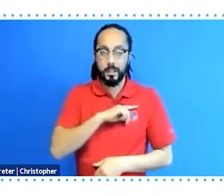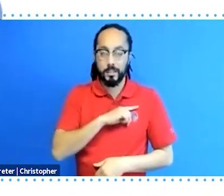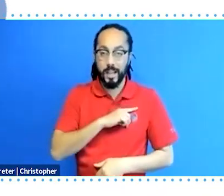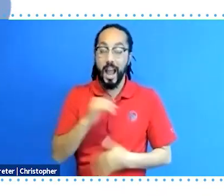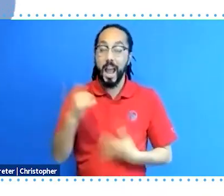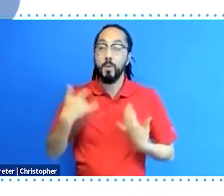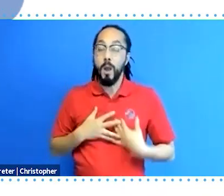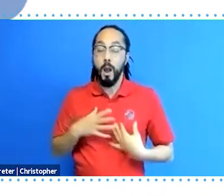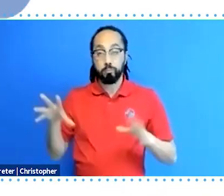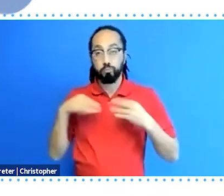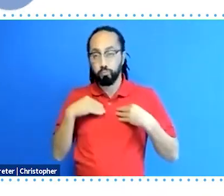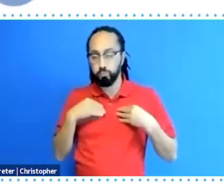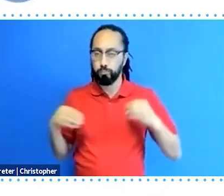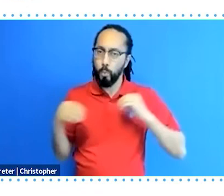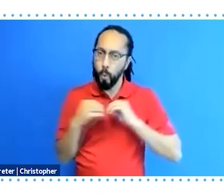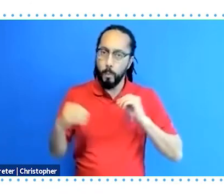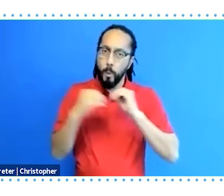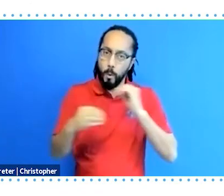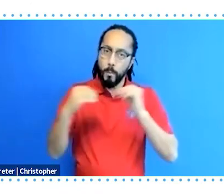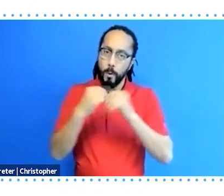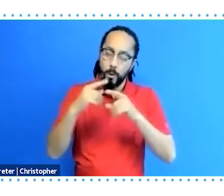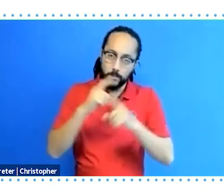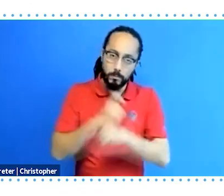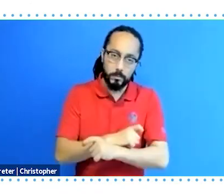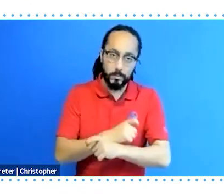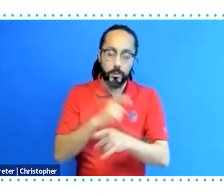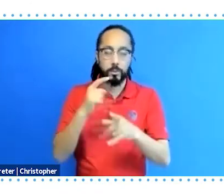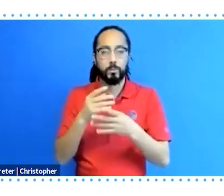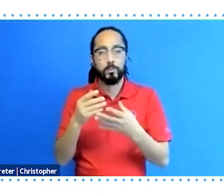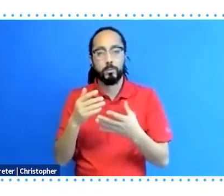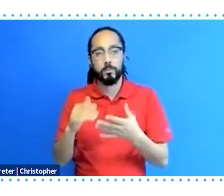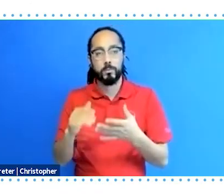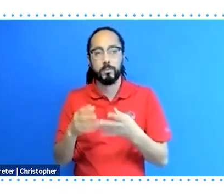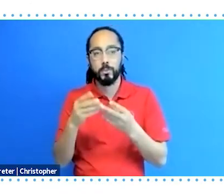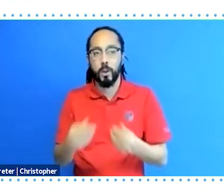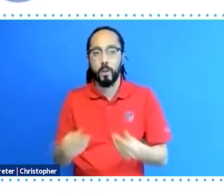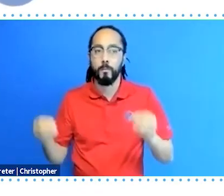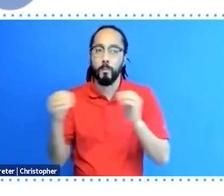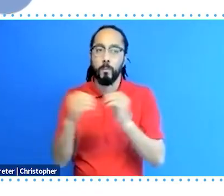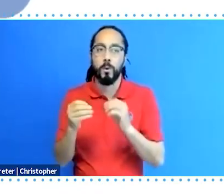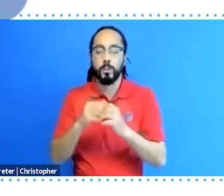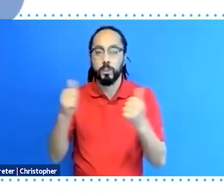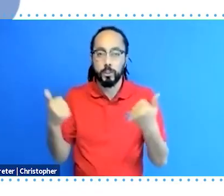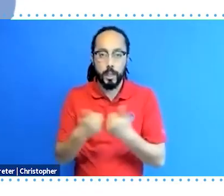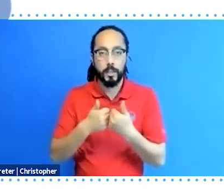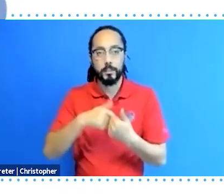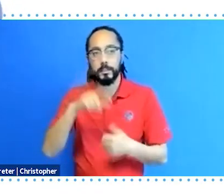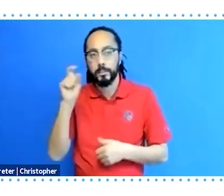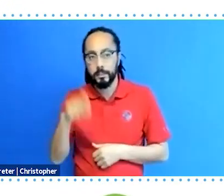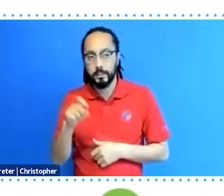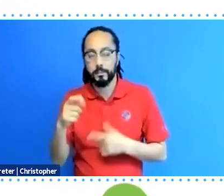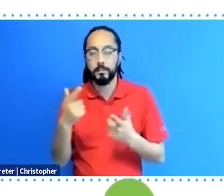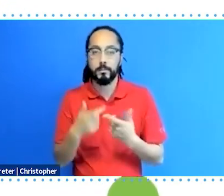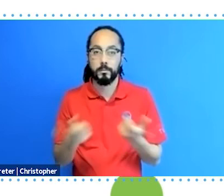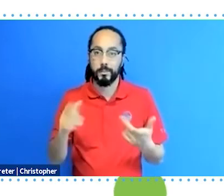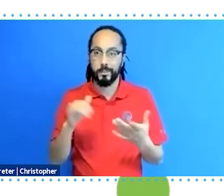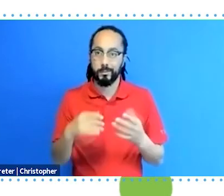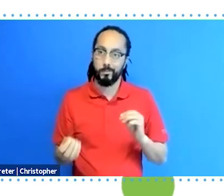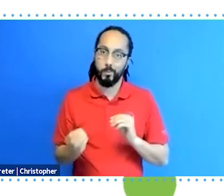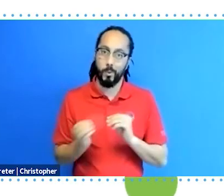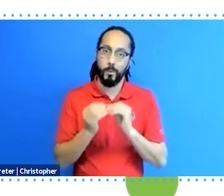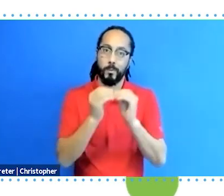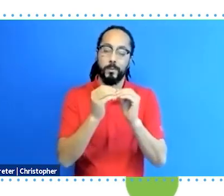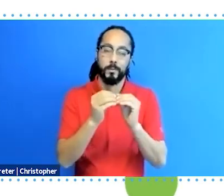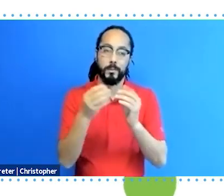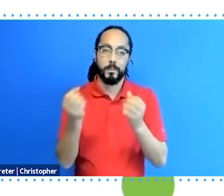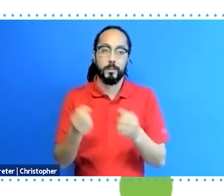and more complexity to try and solve more and more of the challenges and needs. And that's only increasing. There's all kinds of